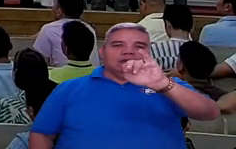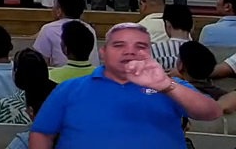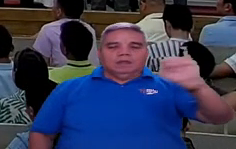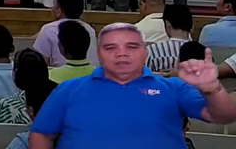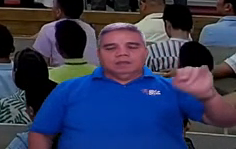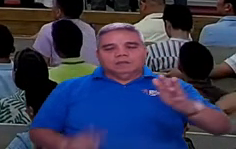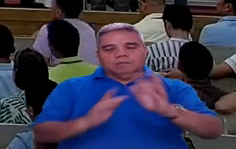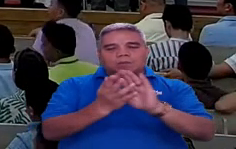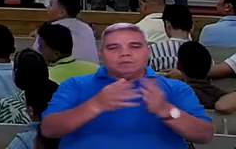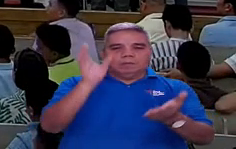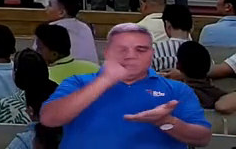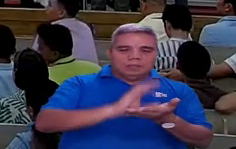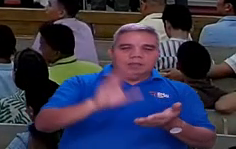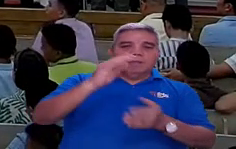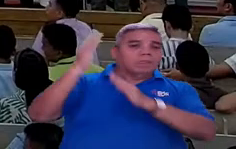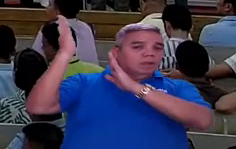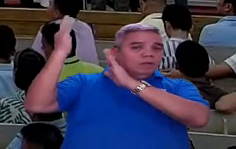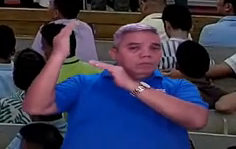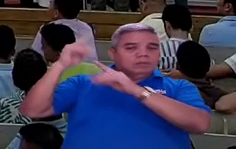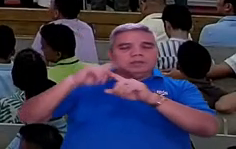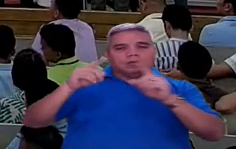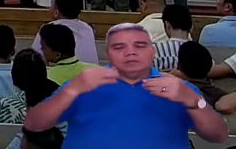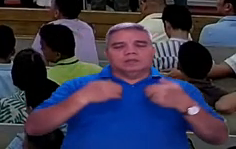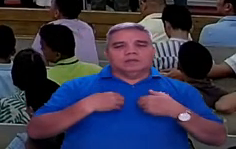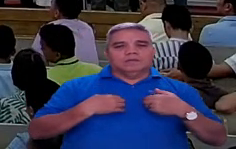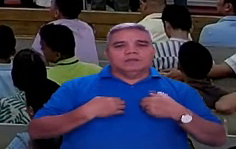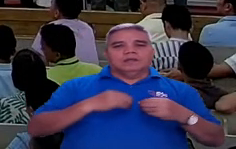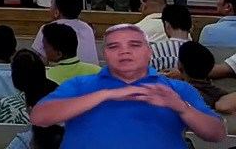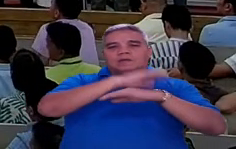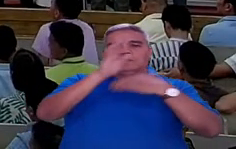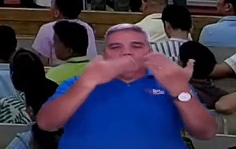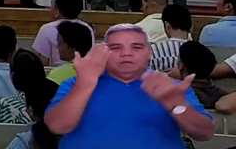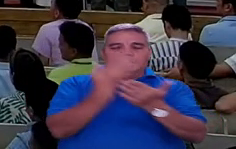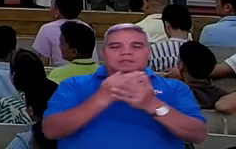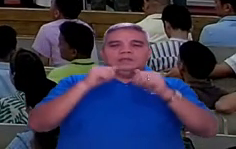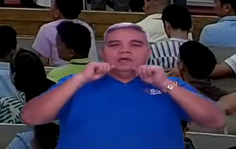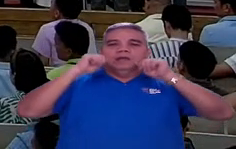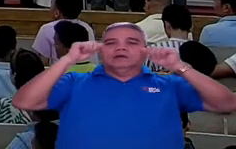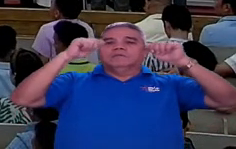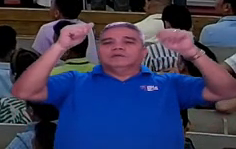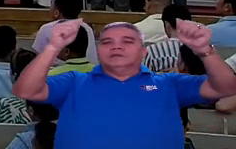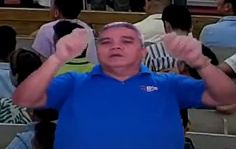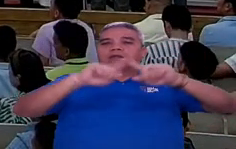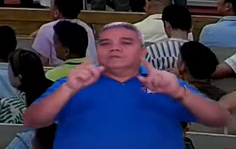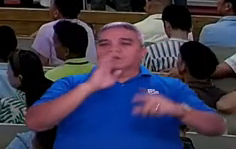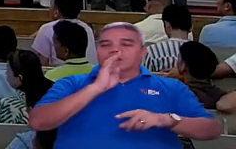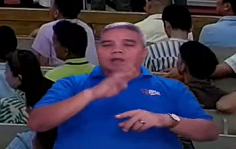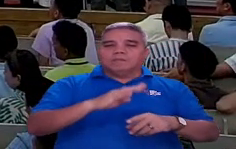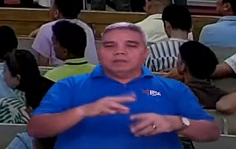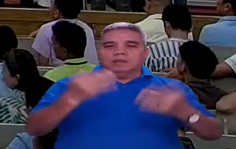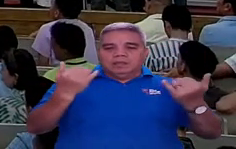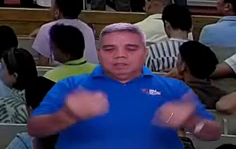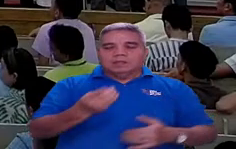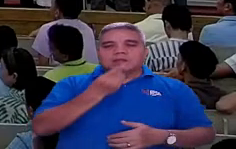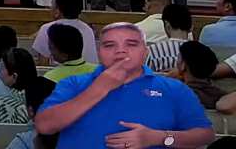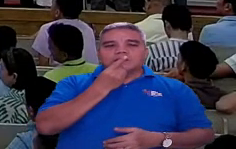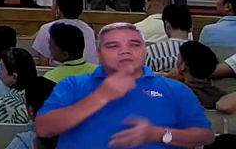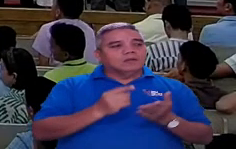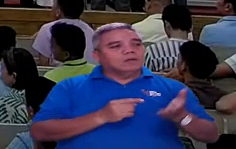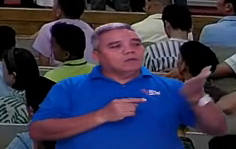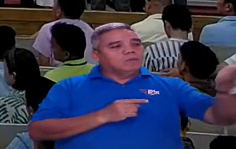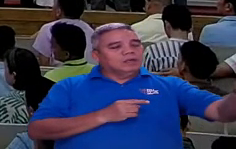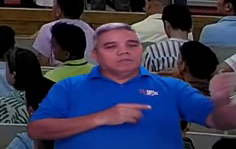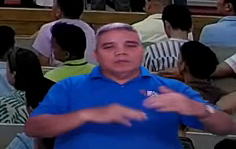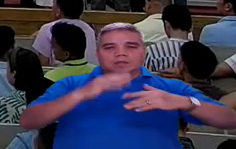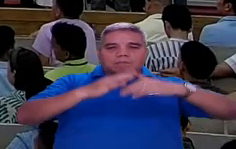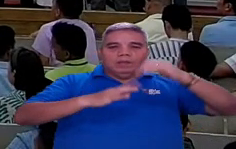Baptist College. Alright, I hope that I have done all these announcements. Those that will be having dinner tonight at the Mercy